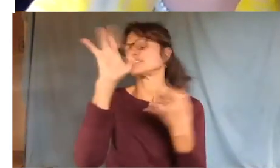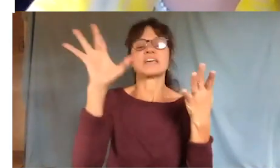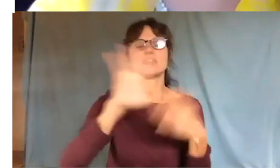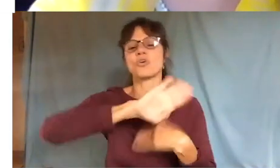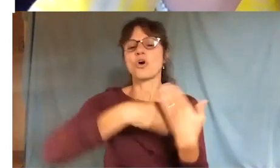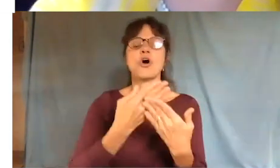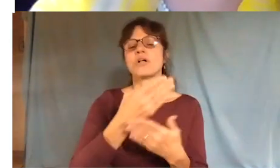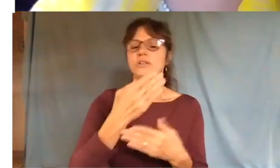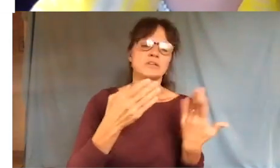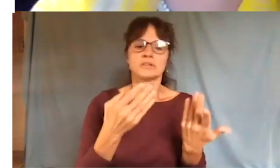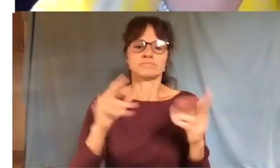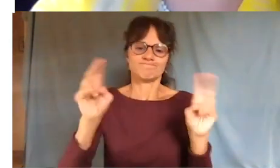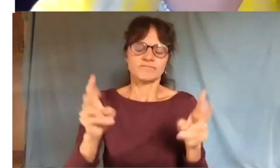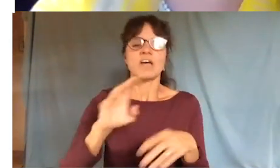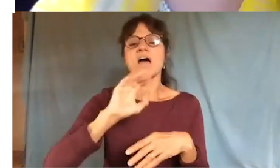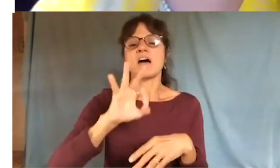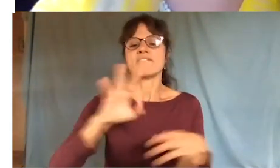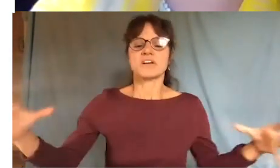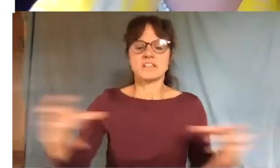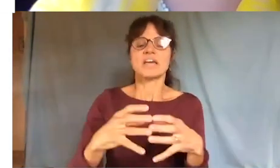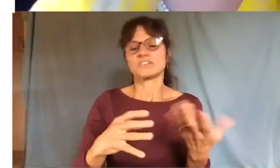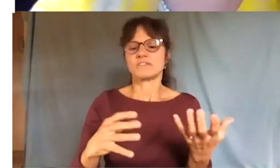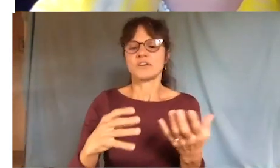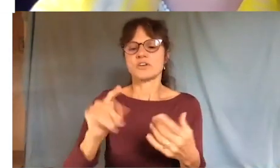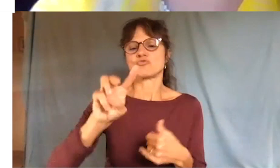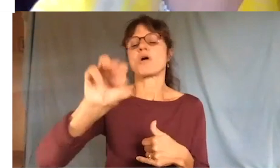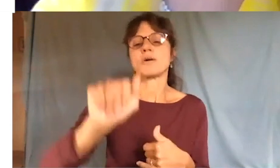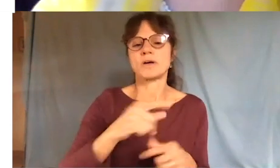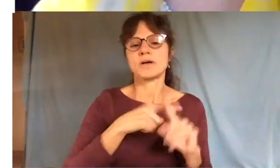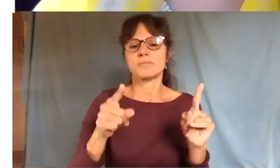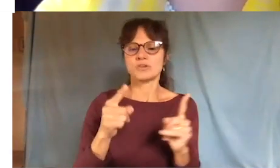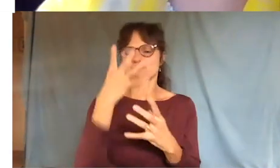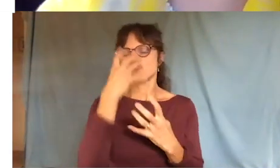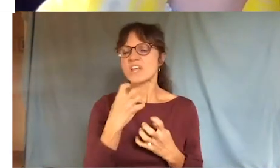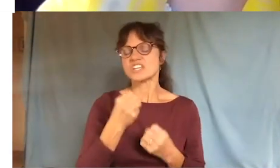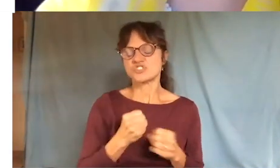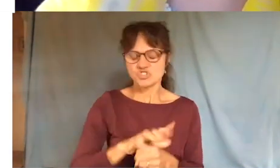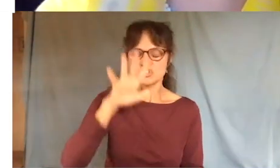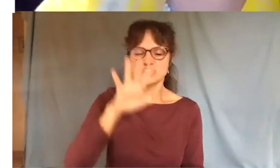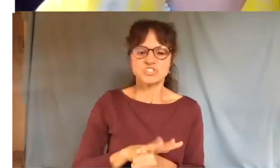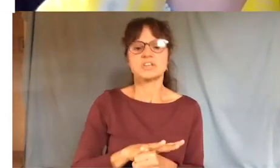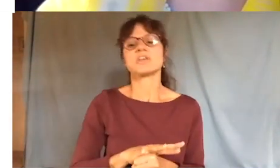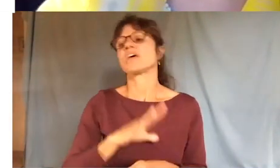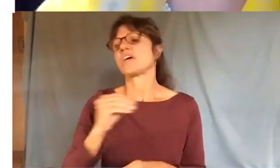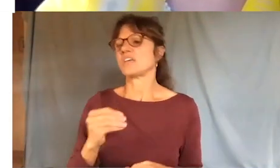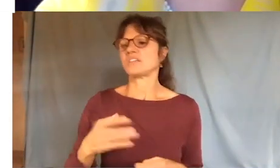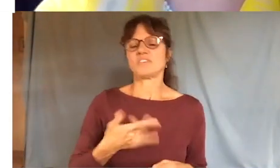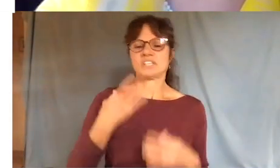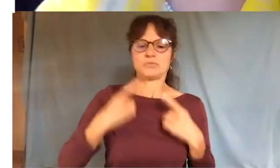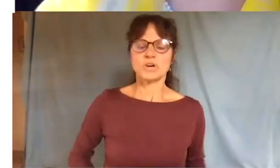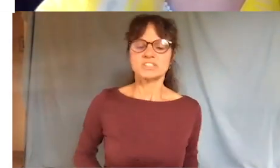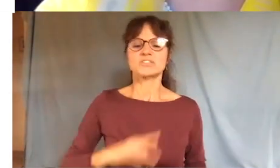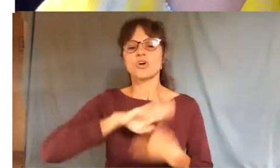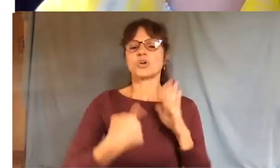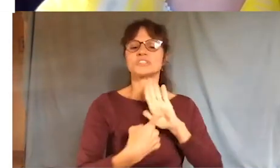while rage, depression, denial, and survival guilt are symptoms of collective trauma.